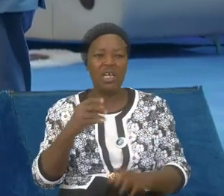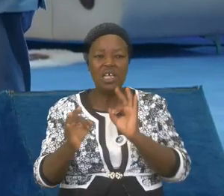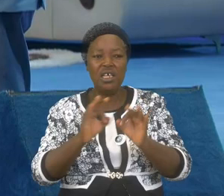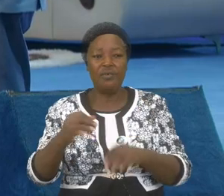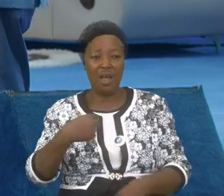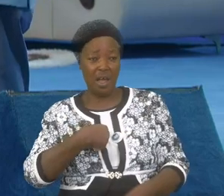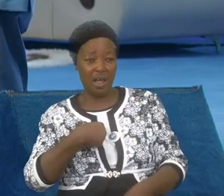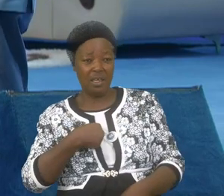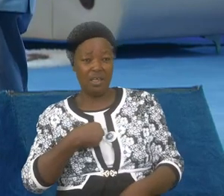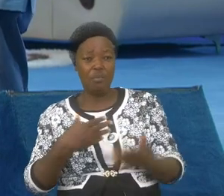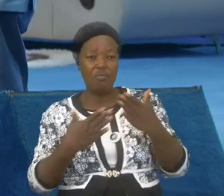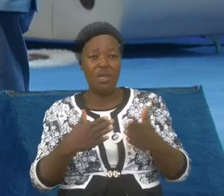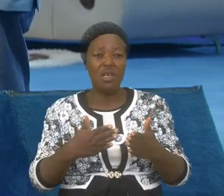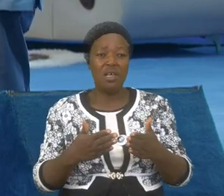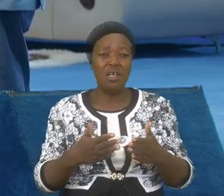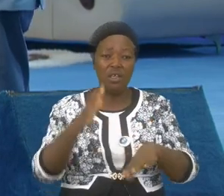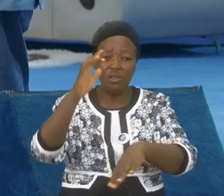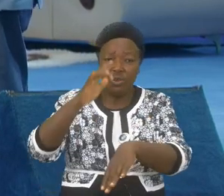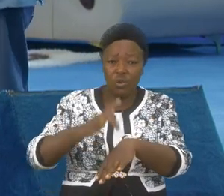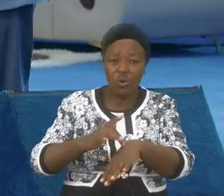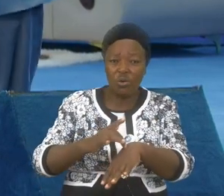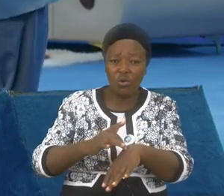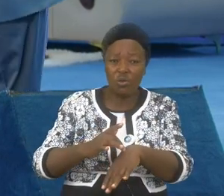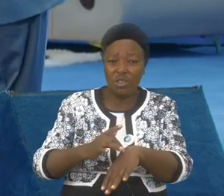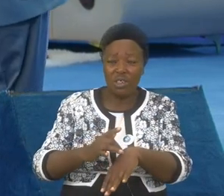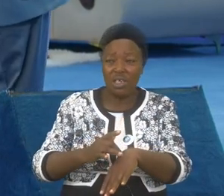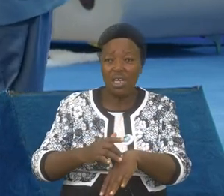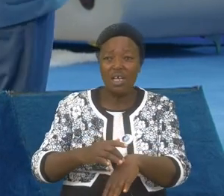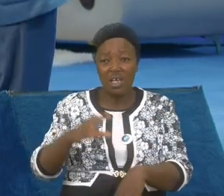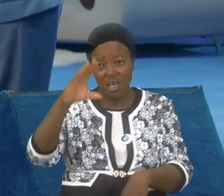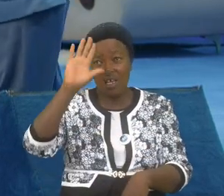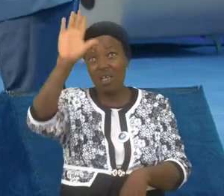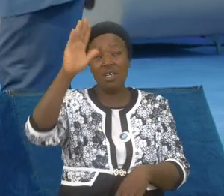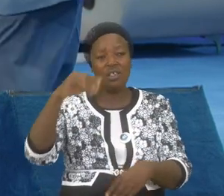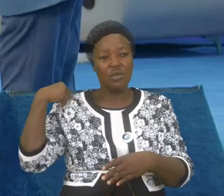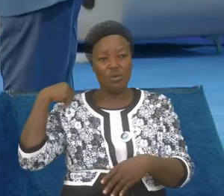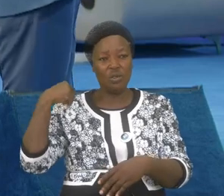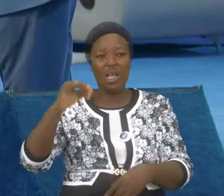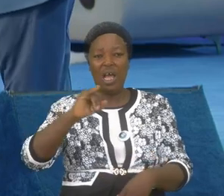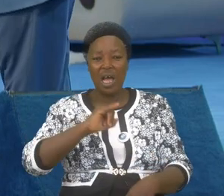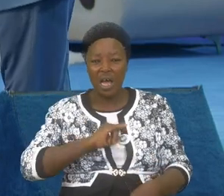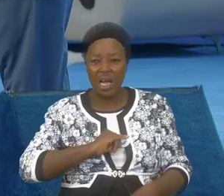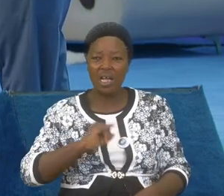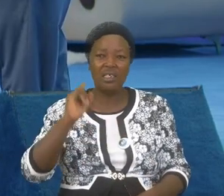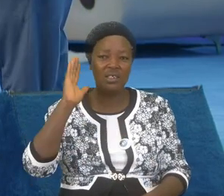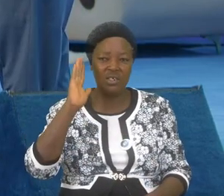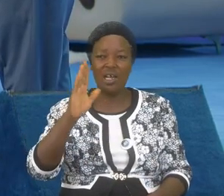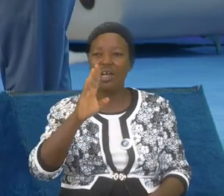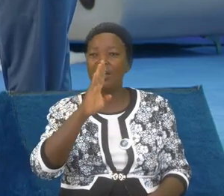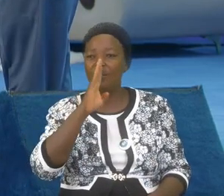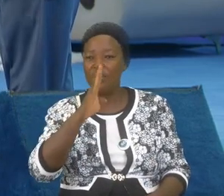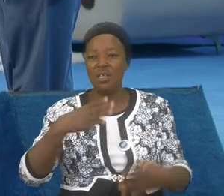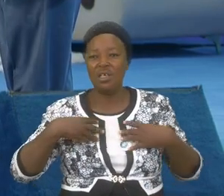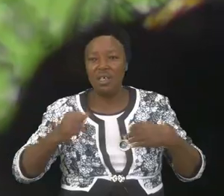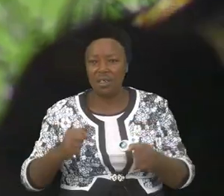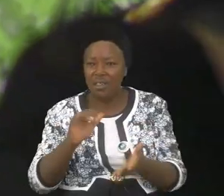I shall be whole. That's your language tonight. As you touch him tonight, you will